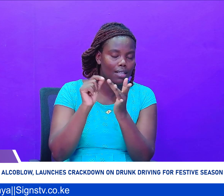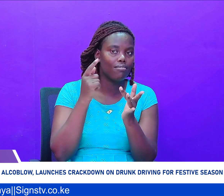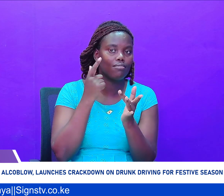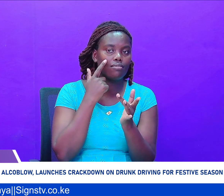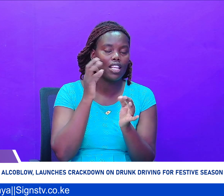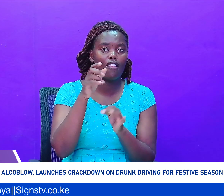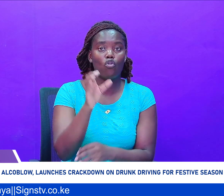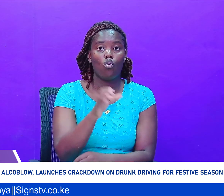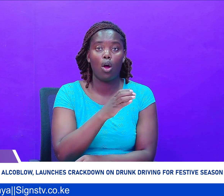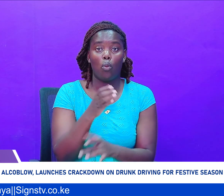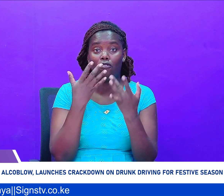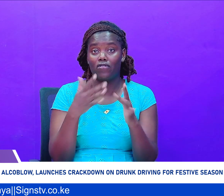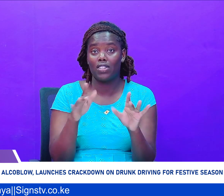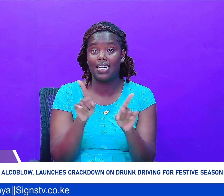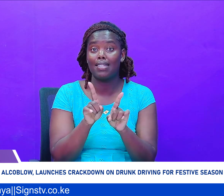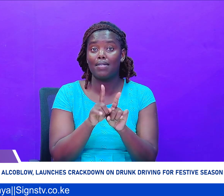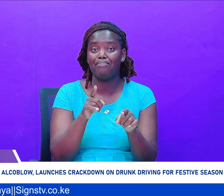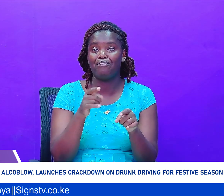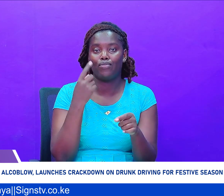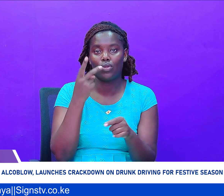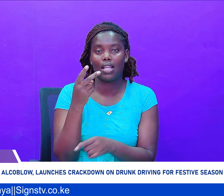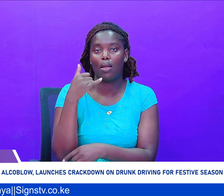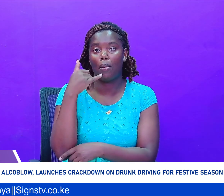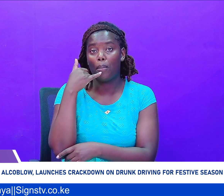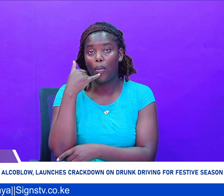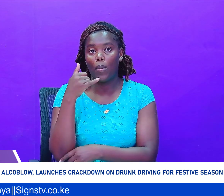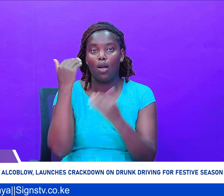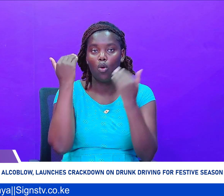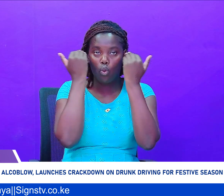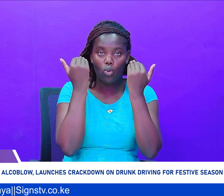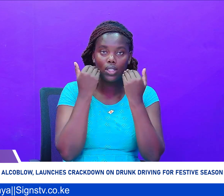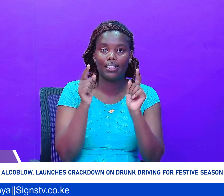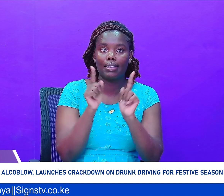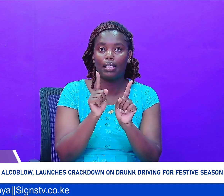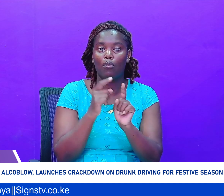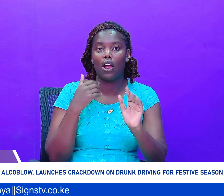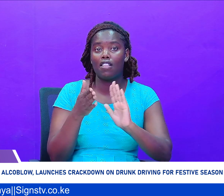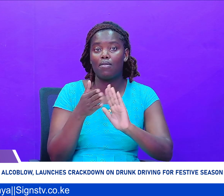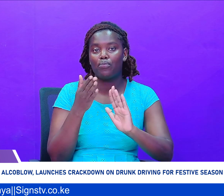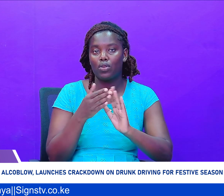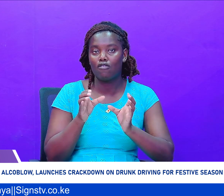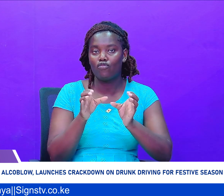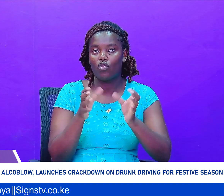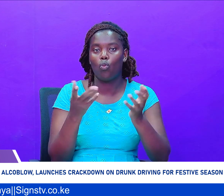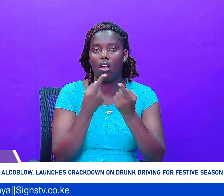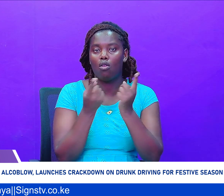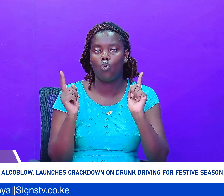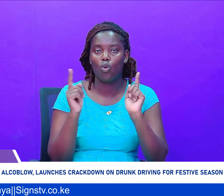courts and intensified speed enforcement across major highways and